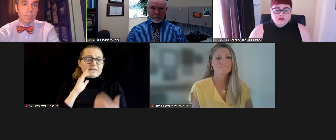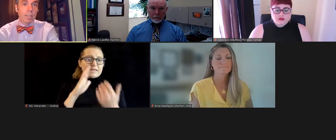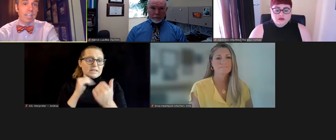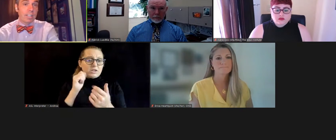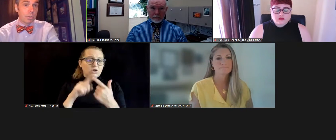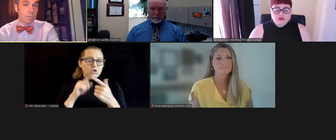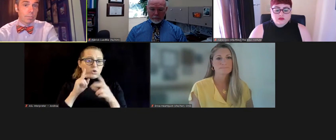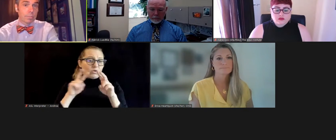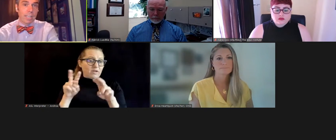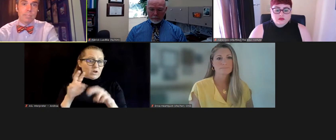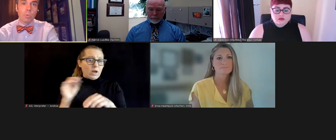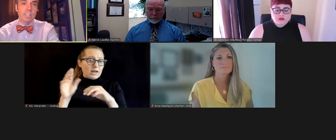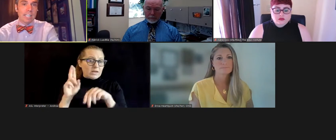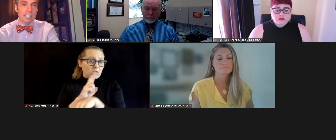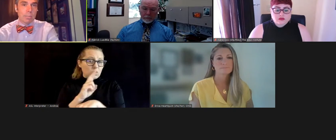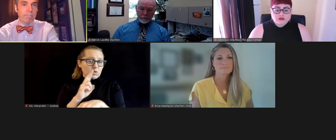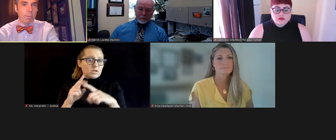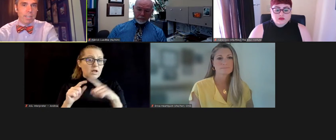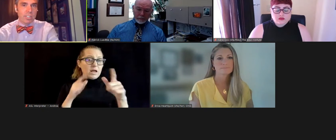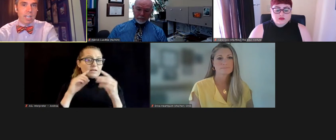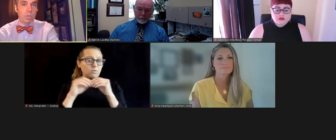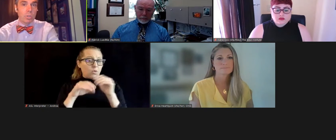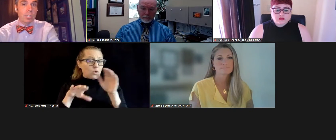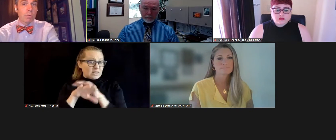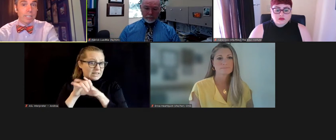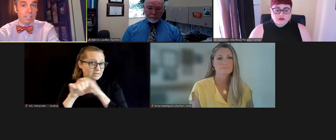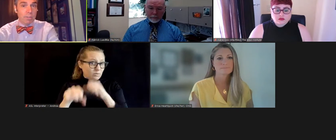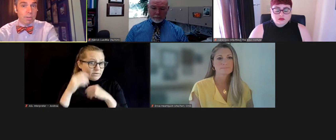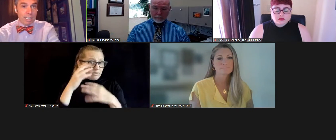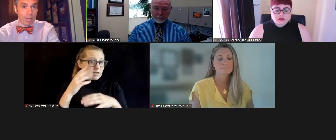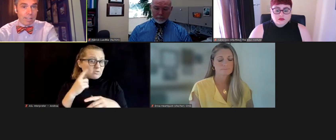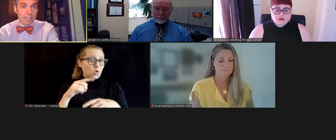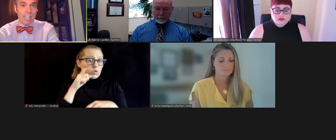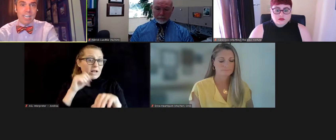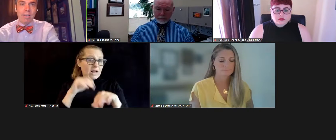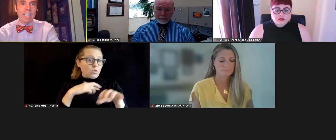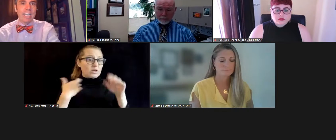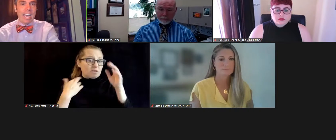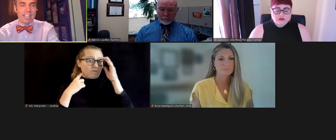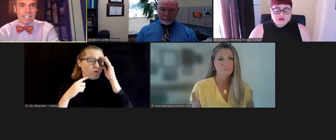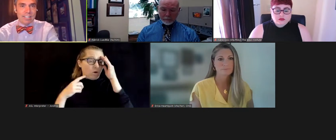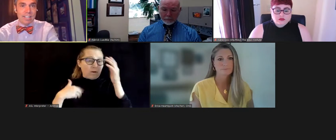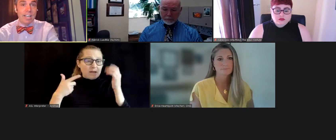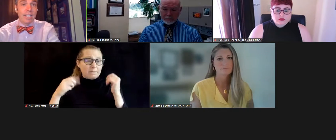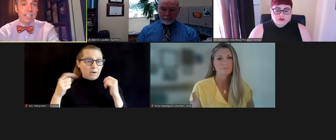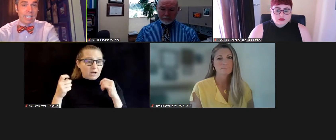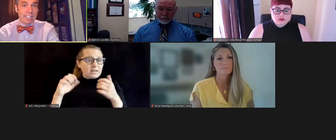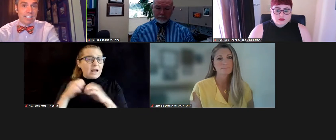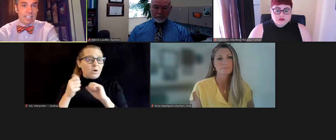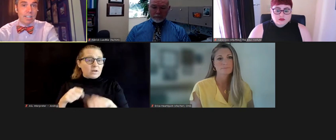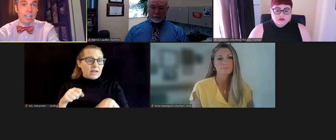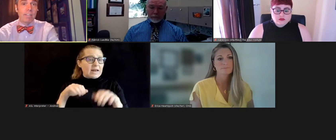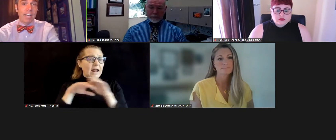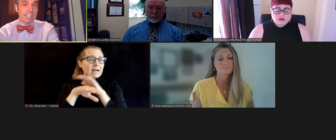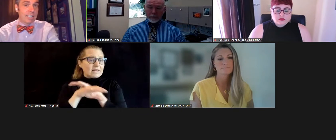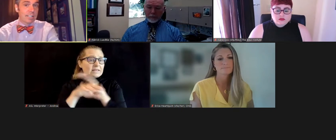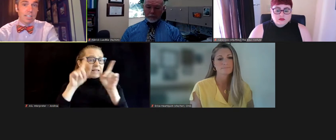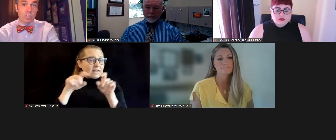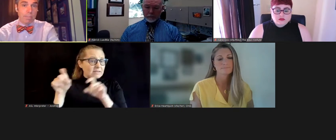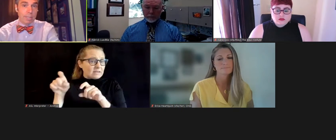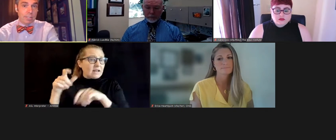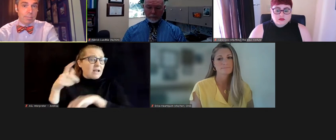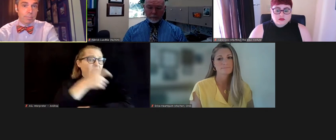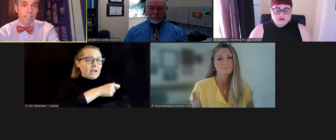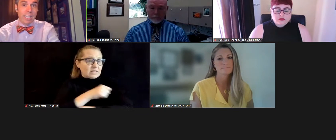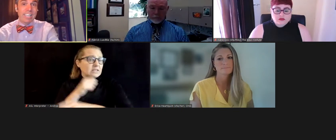view and use, has more accessible information on who's at risk for monkeypox and how they can access testing, vaccines,